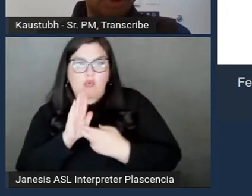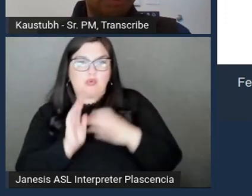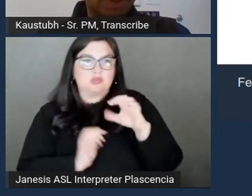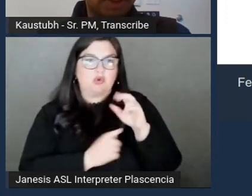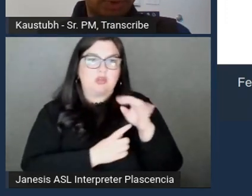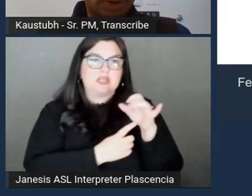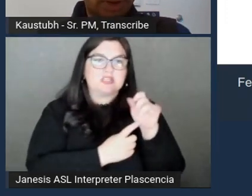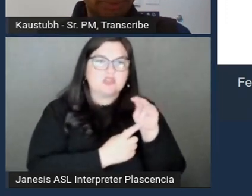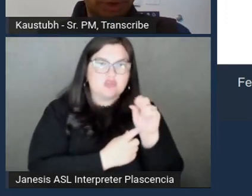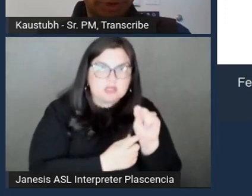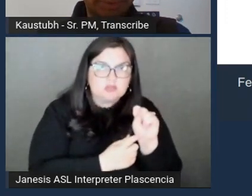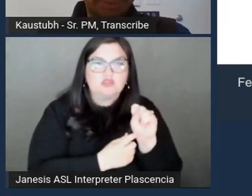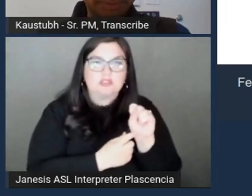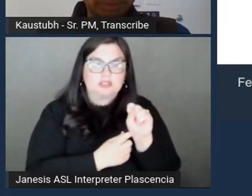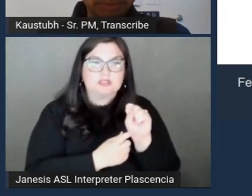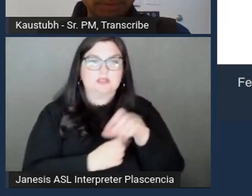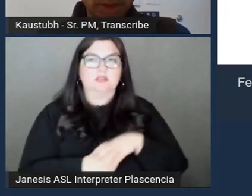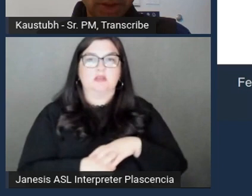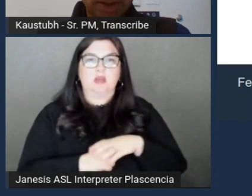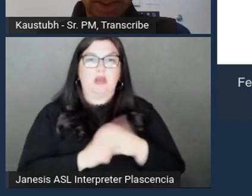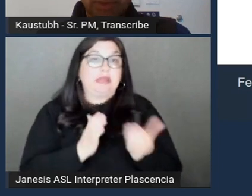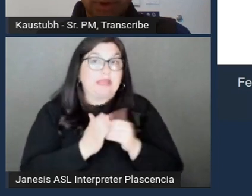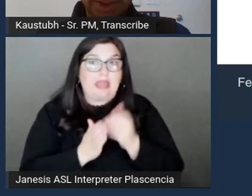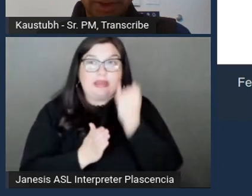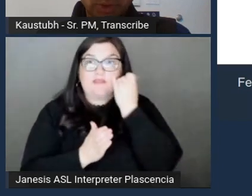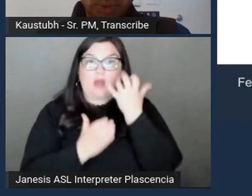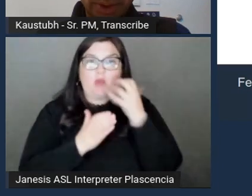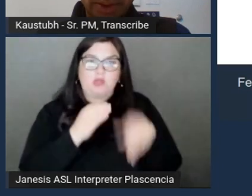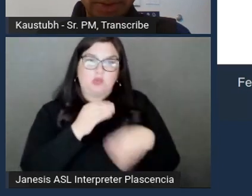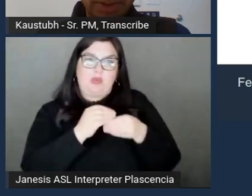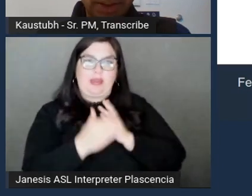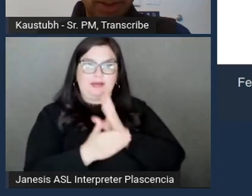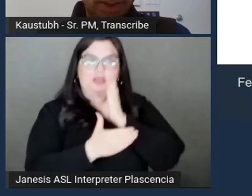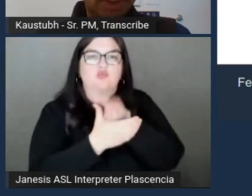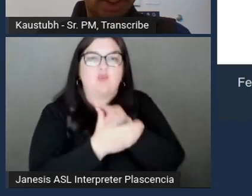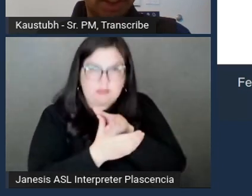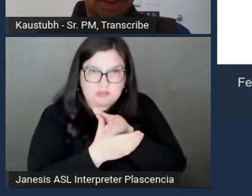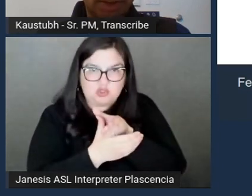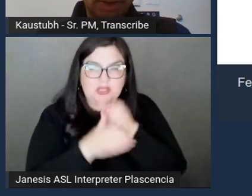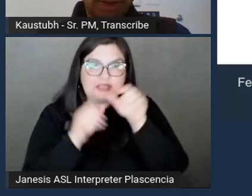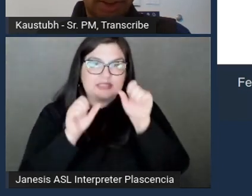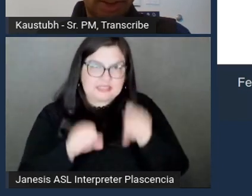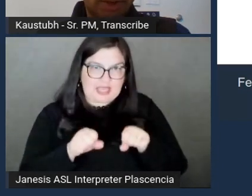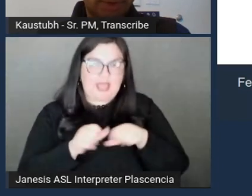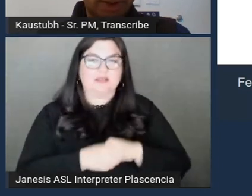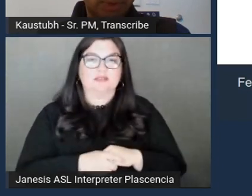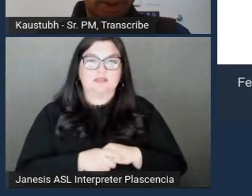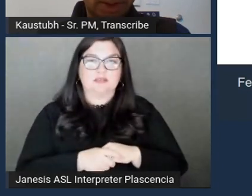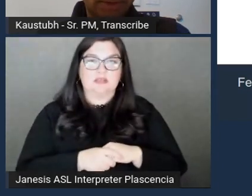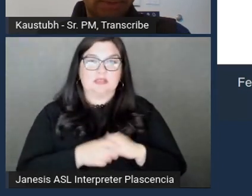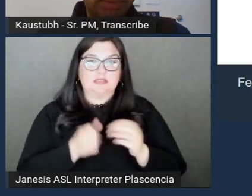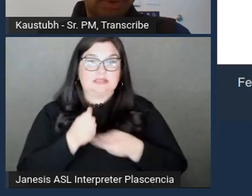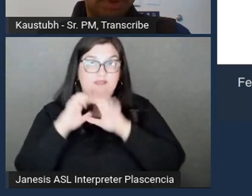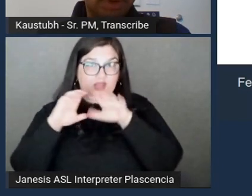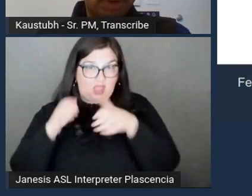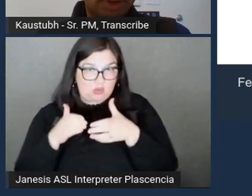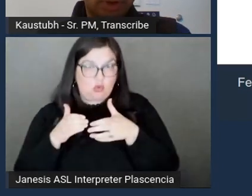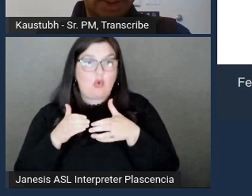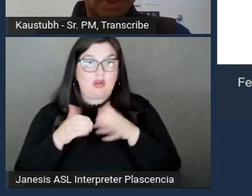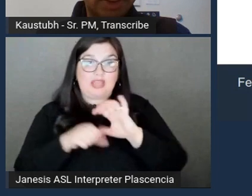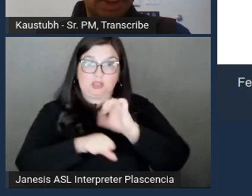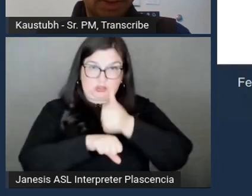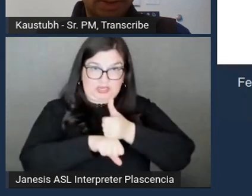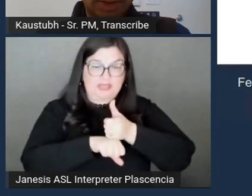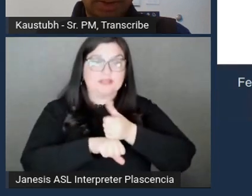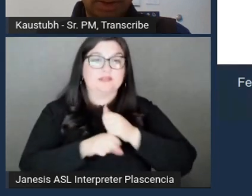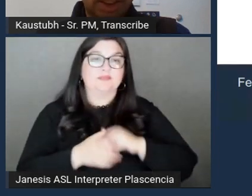to combine this with interruption, and then what I can do is then create this category. And when I do that, I